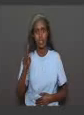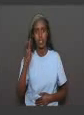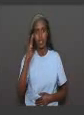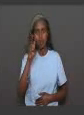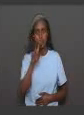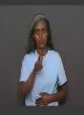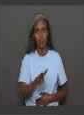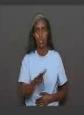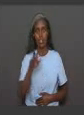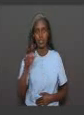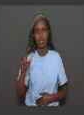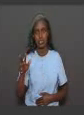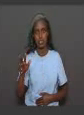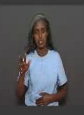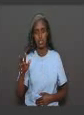21,